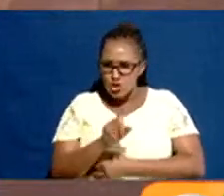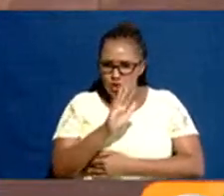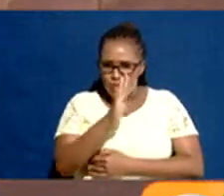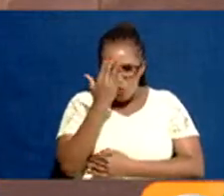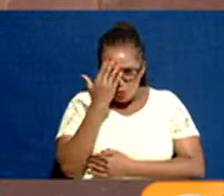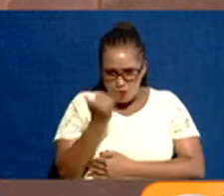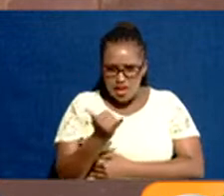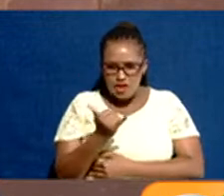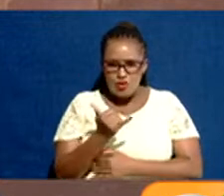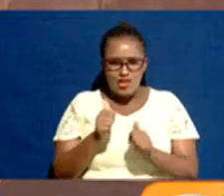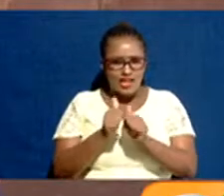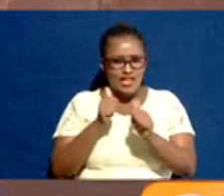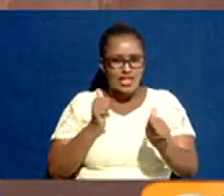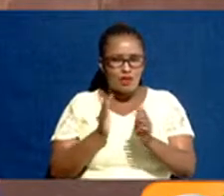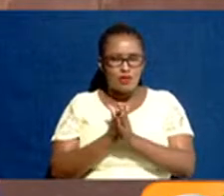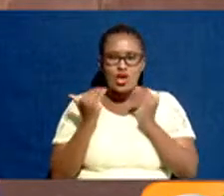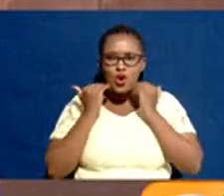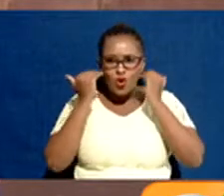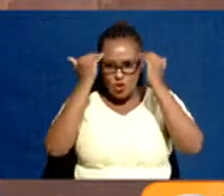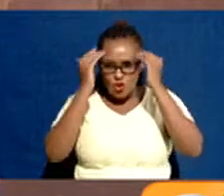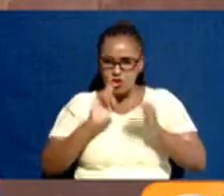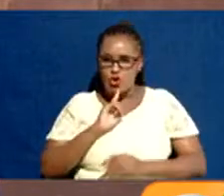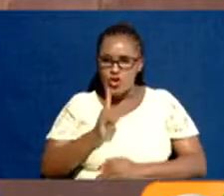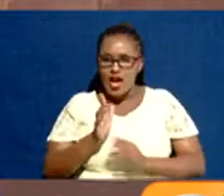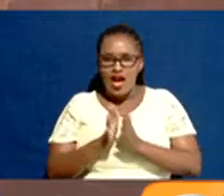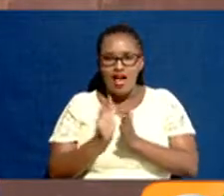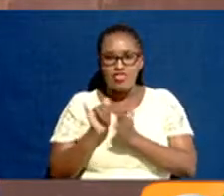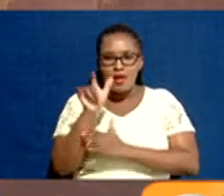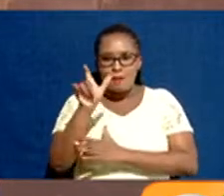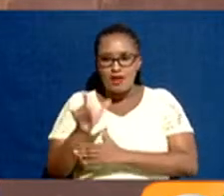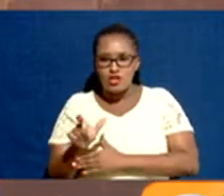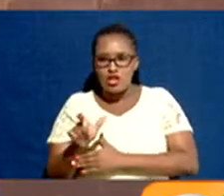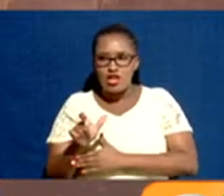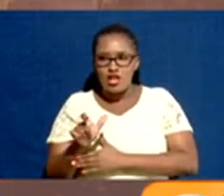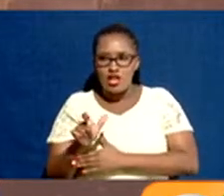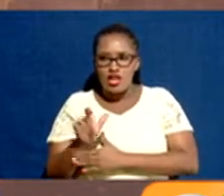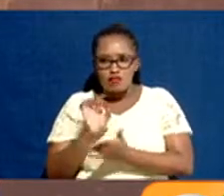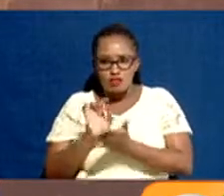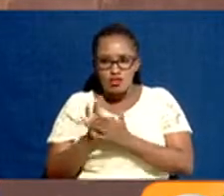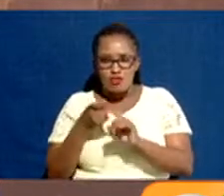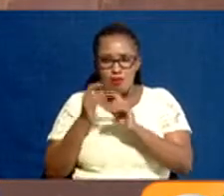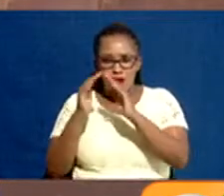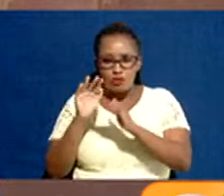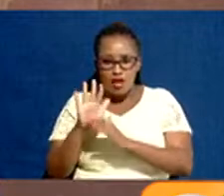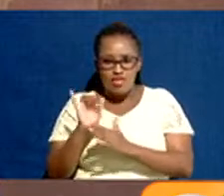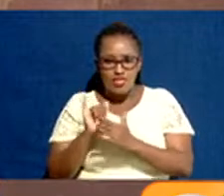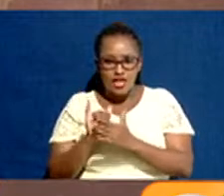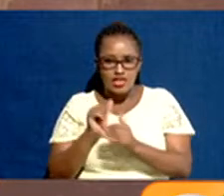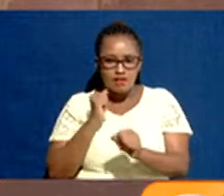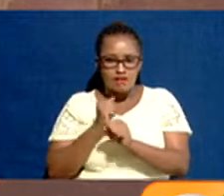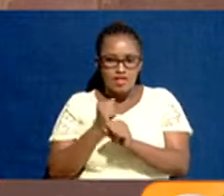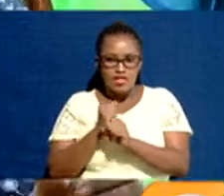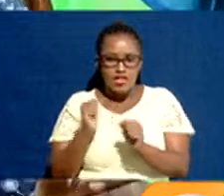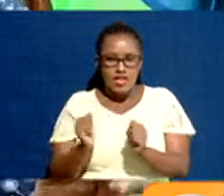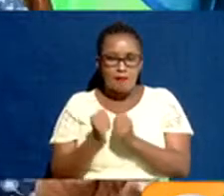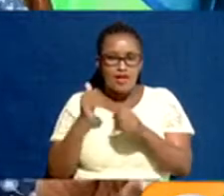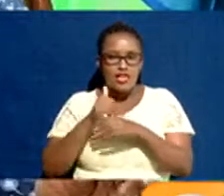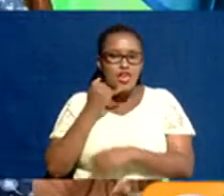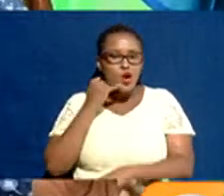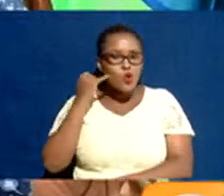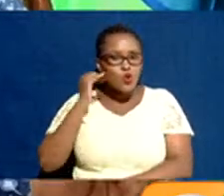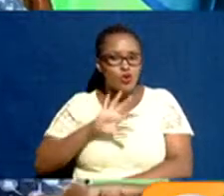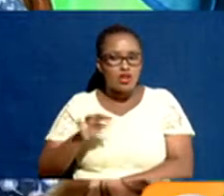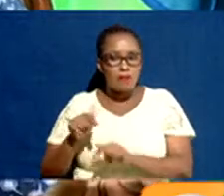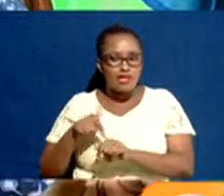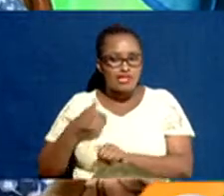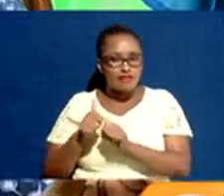did you defy a court order? And was the former county commander recalled to Vigilance House by that directive that you made in Nakuru County? I did not